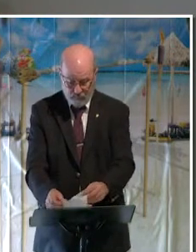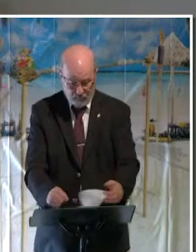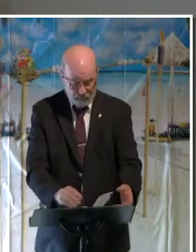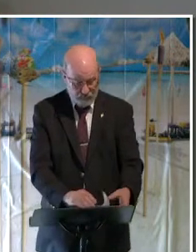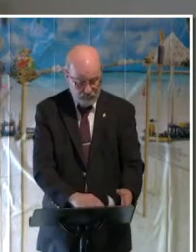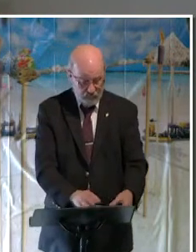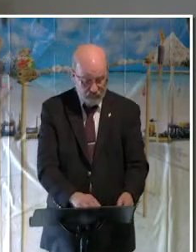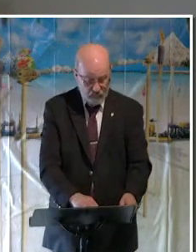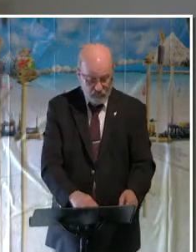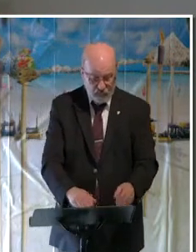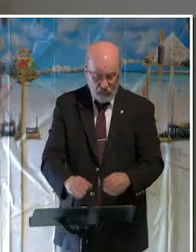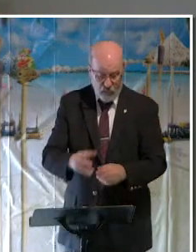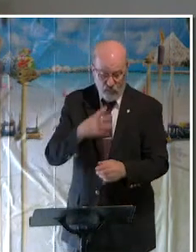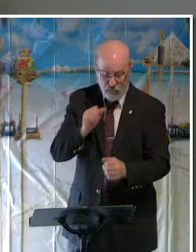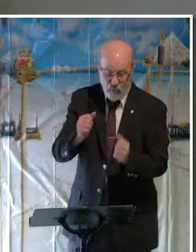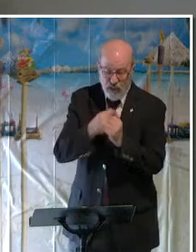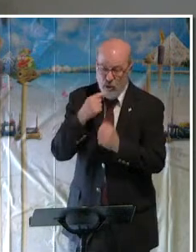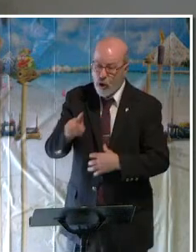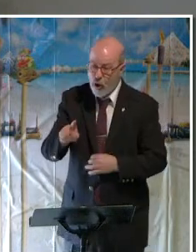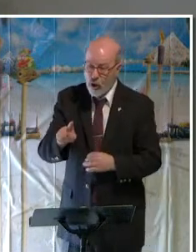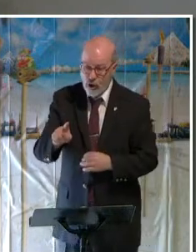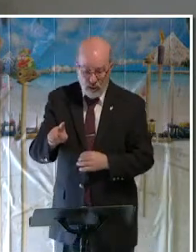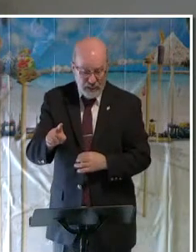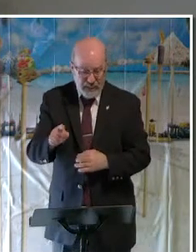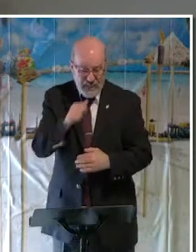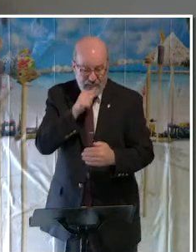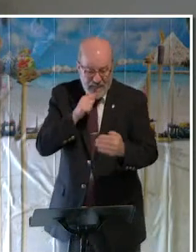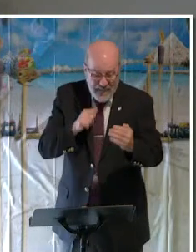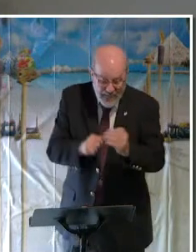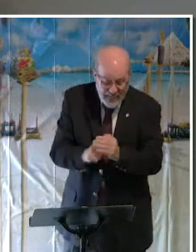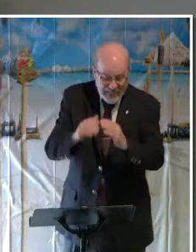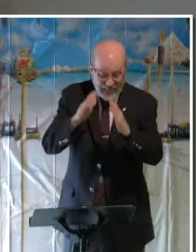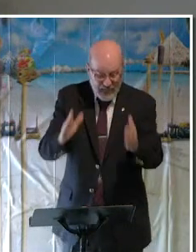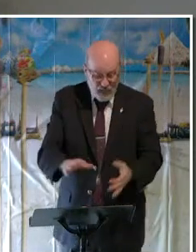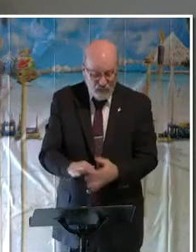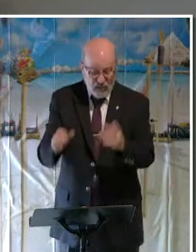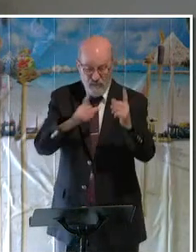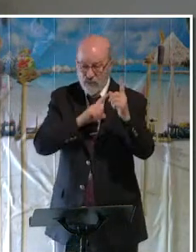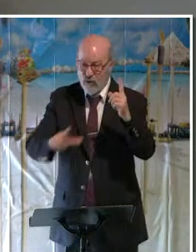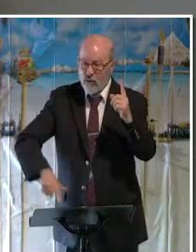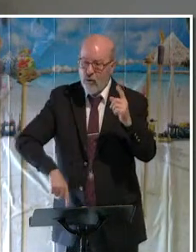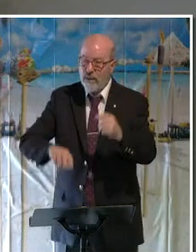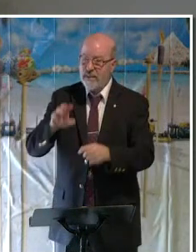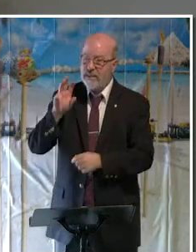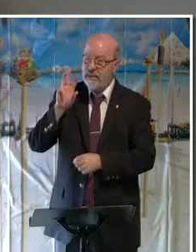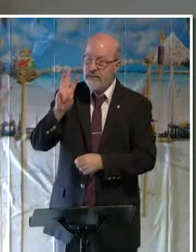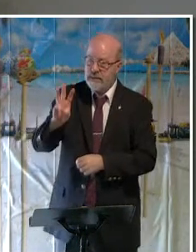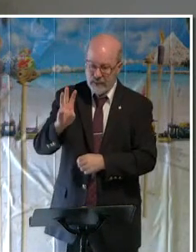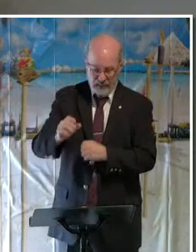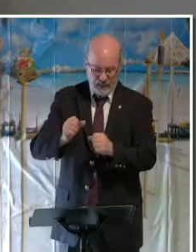is Jehosheba, hid in the house of the Lord